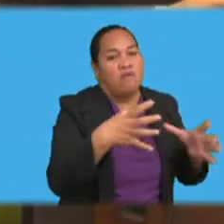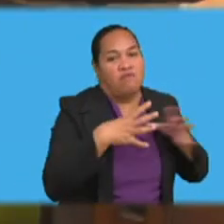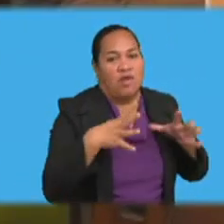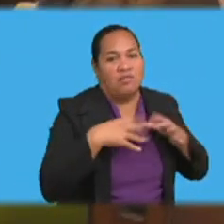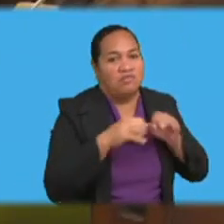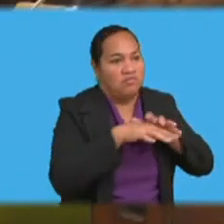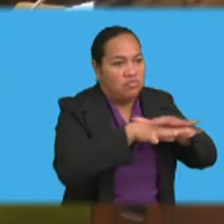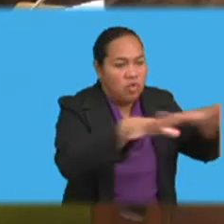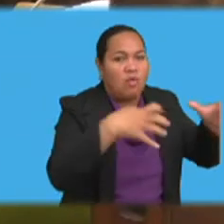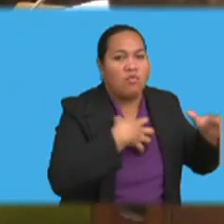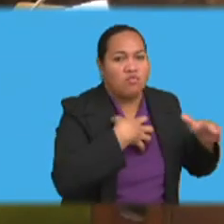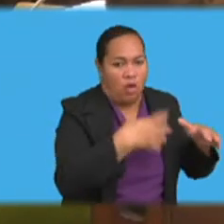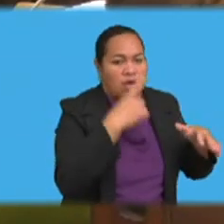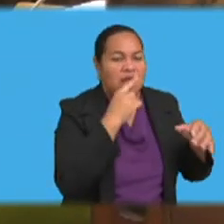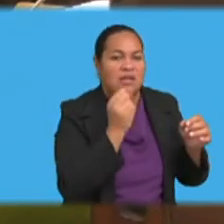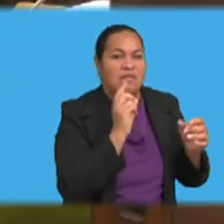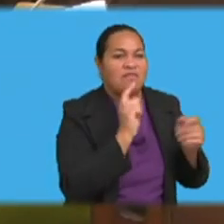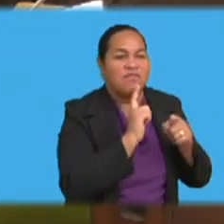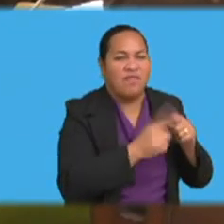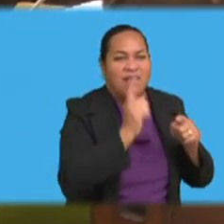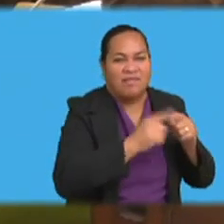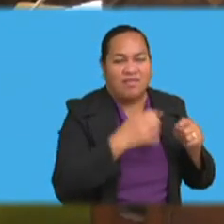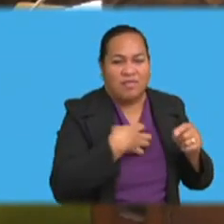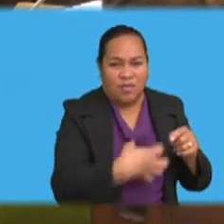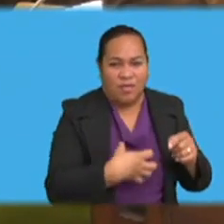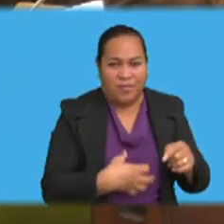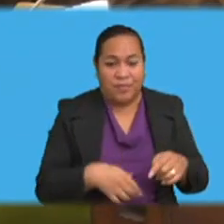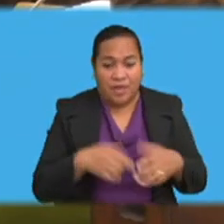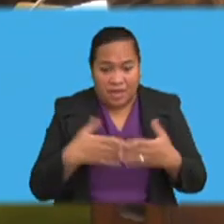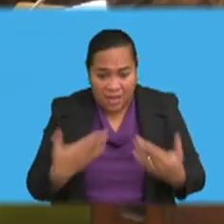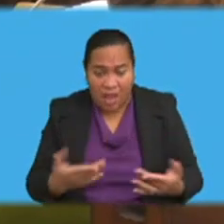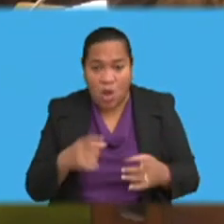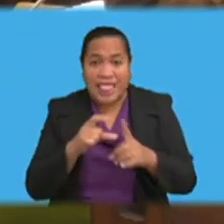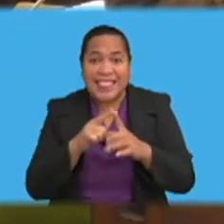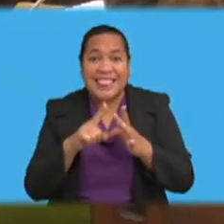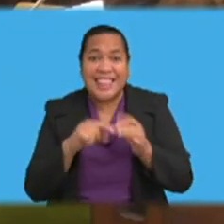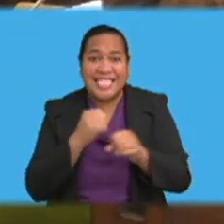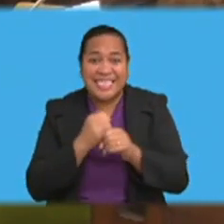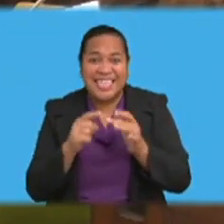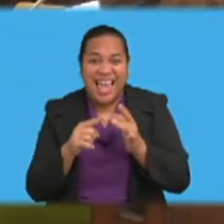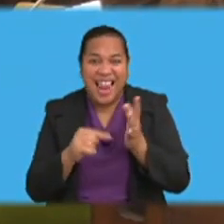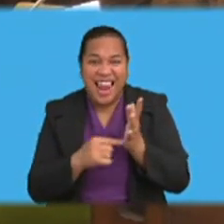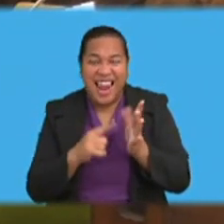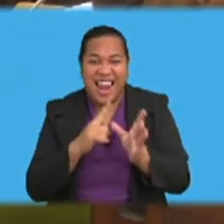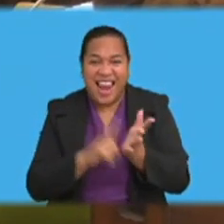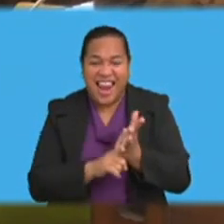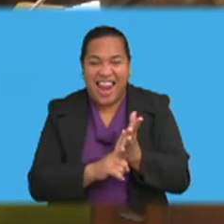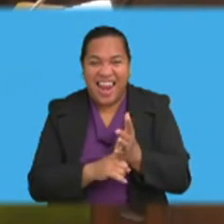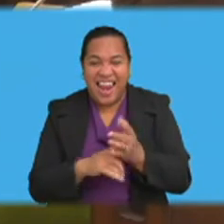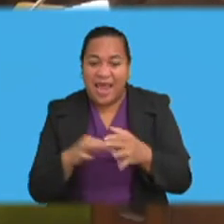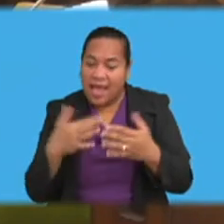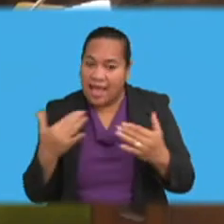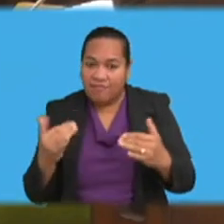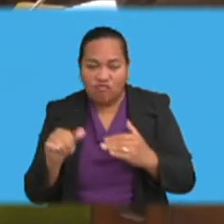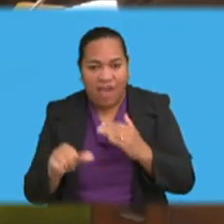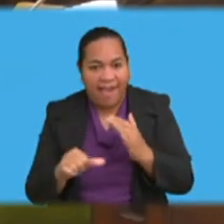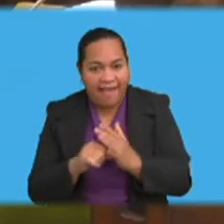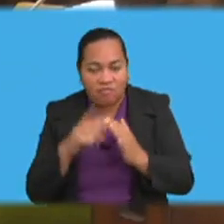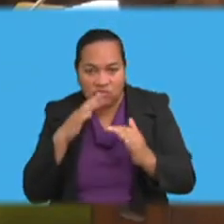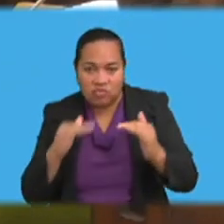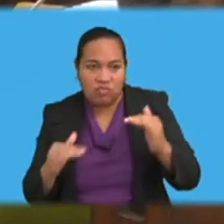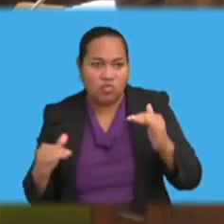connectivity. As we've said previously, digital age, many people have said, is the great equalizer, but it can also be the